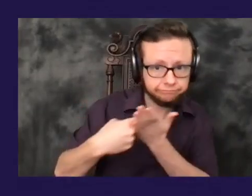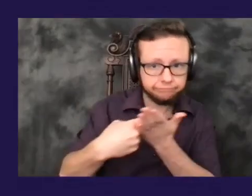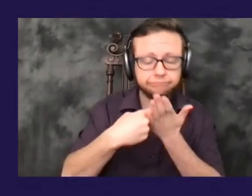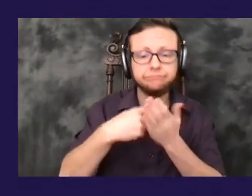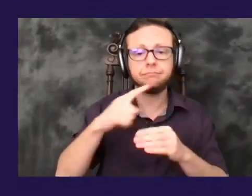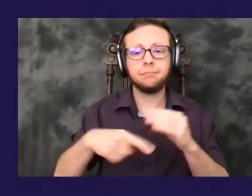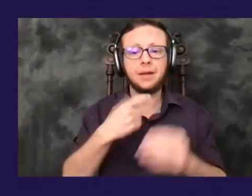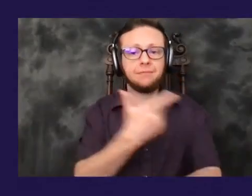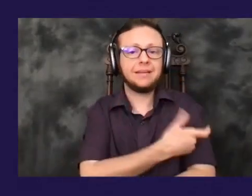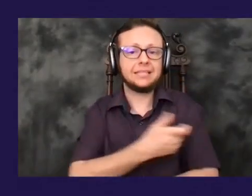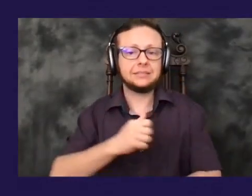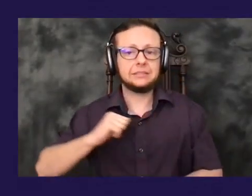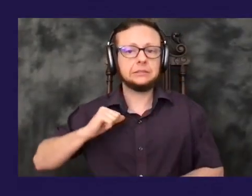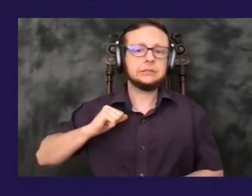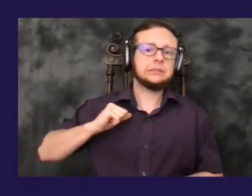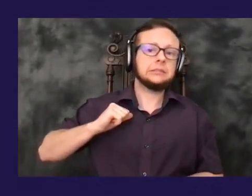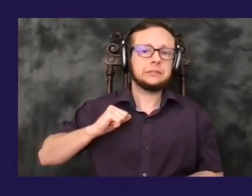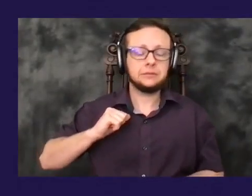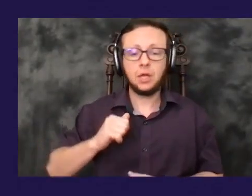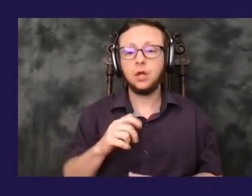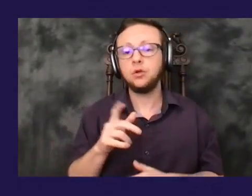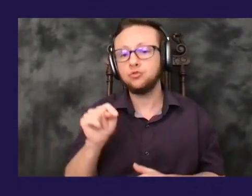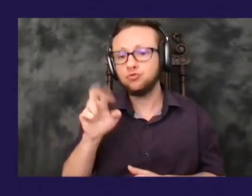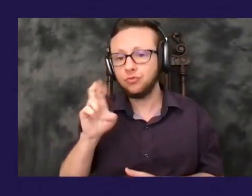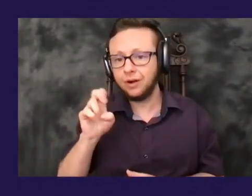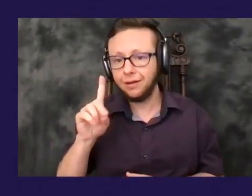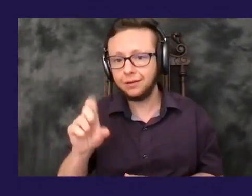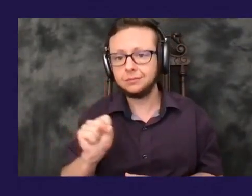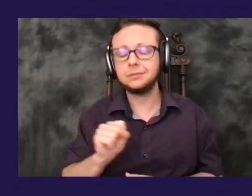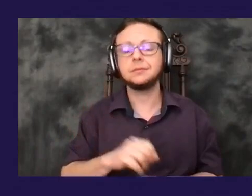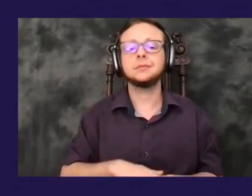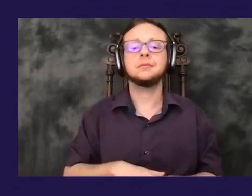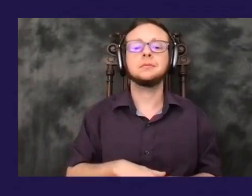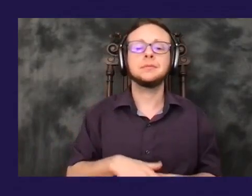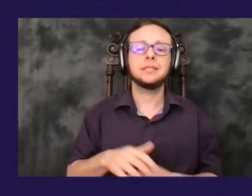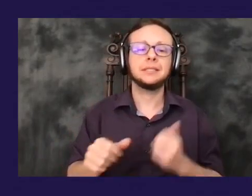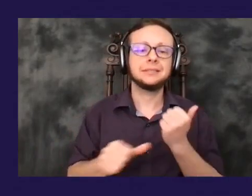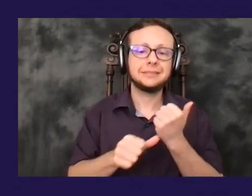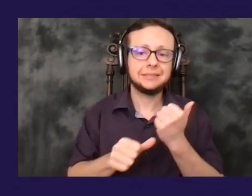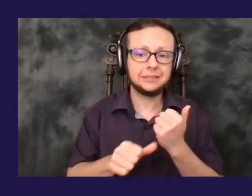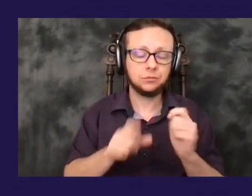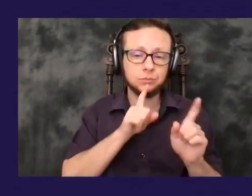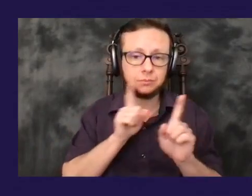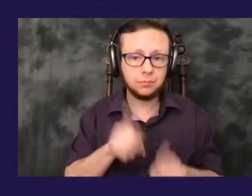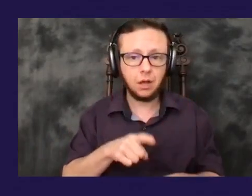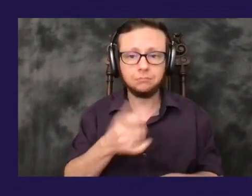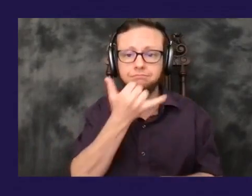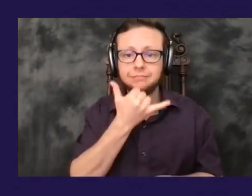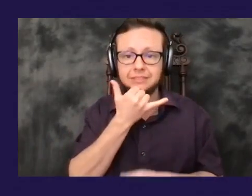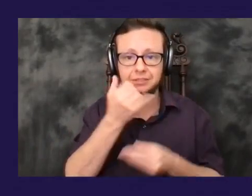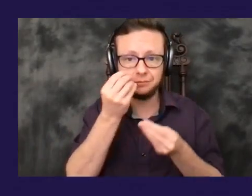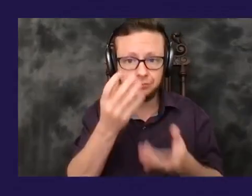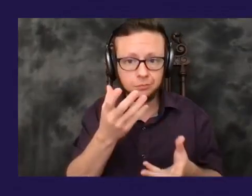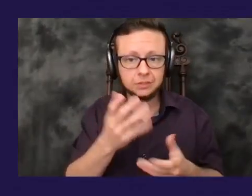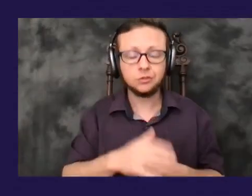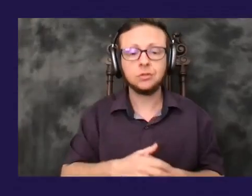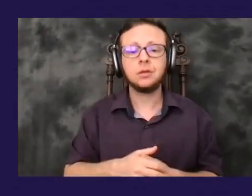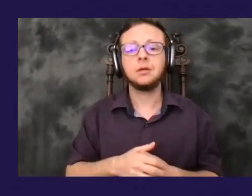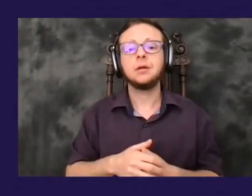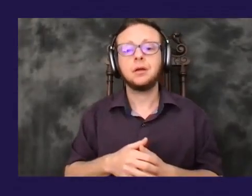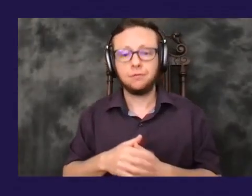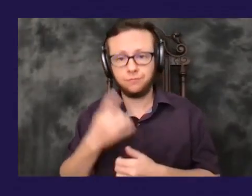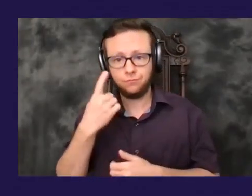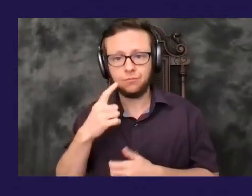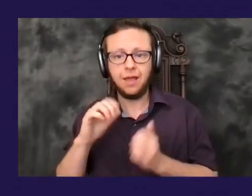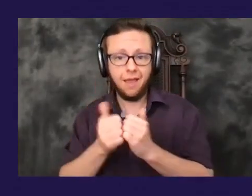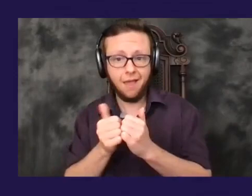hesitancy trends, assisting with responding to misinformation by disseminating accurate